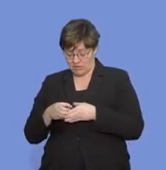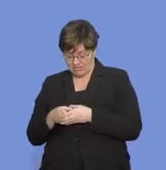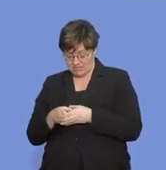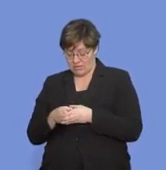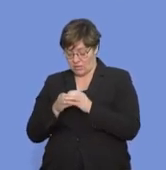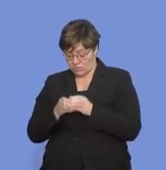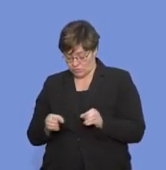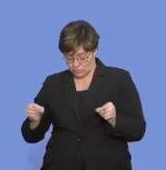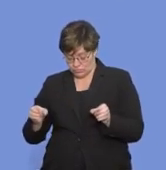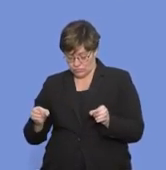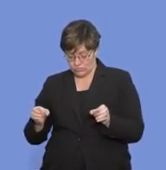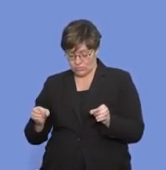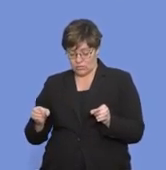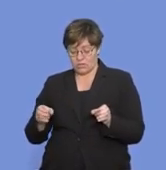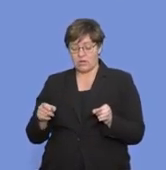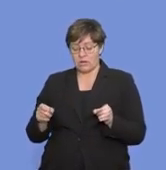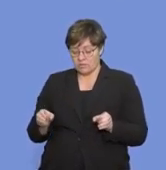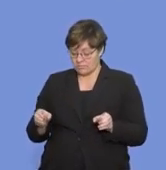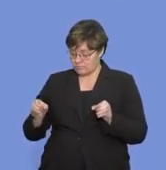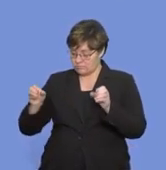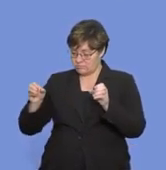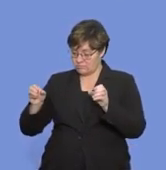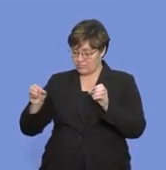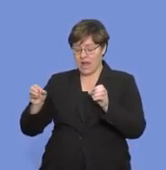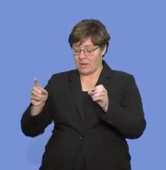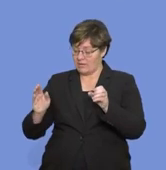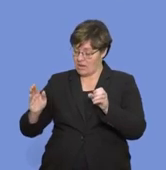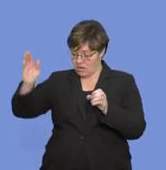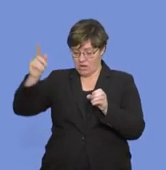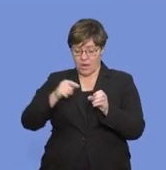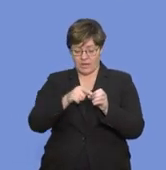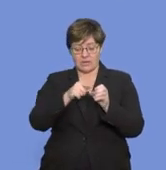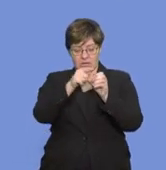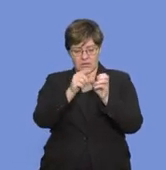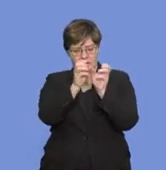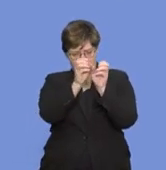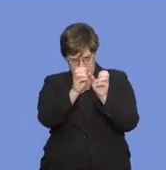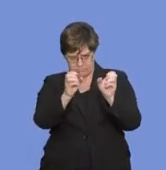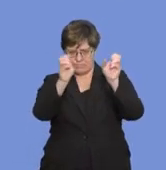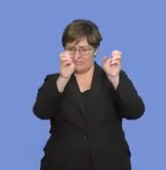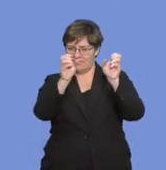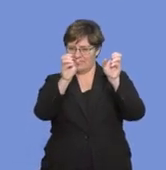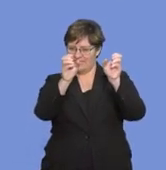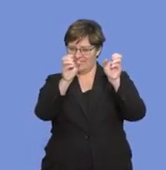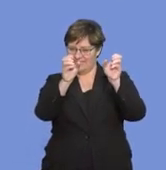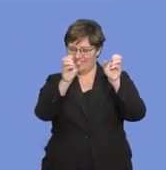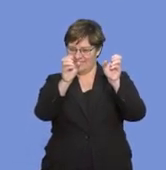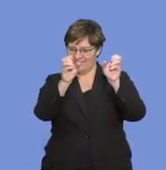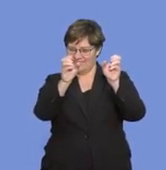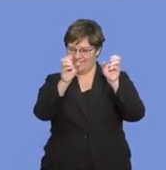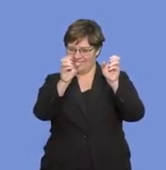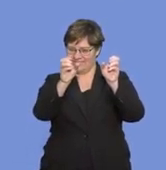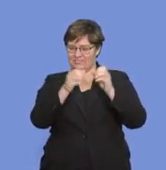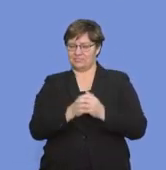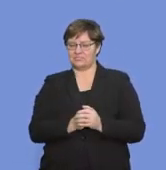2, and there we see then they stayed 2 populations for a period of time, and then there was another speciation event